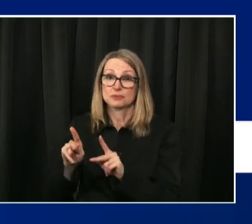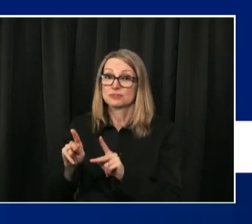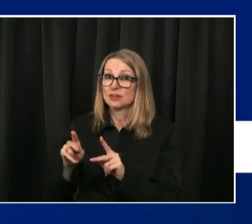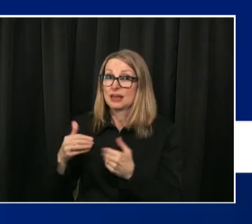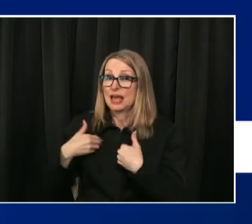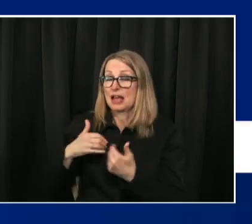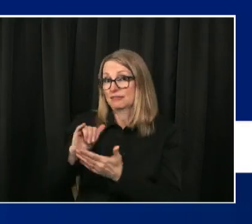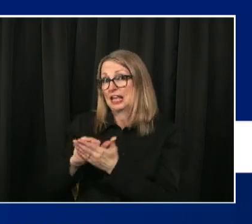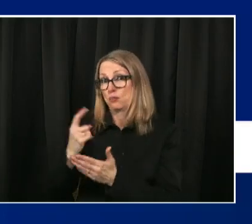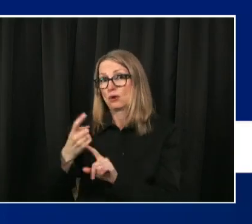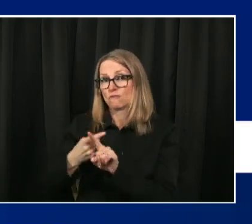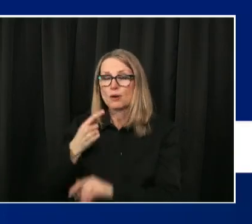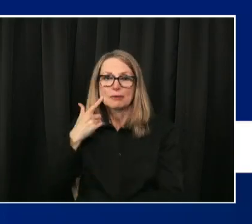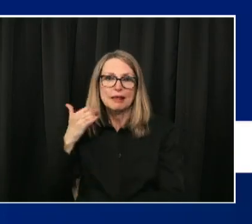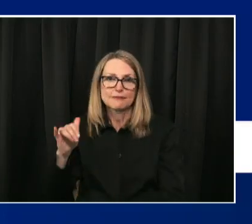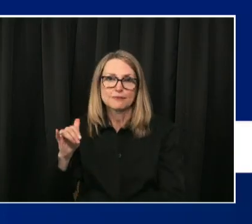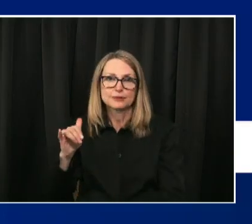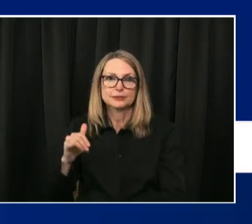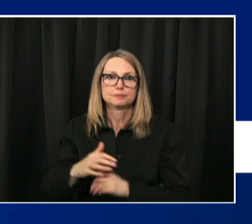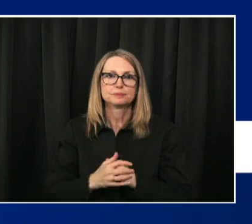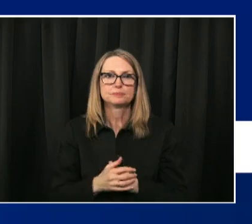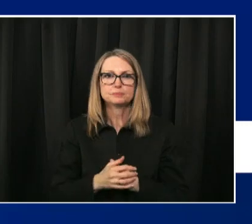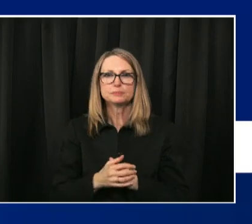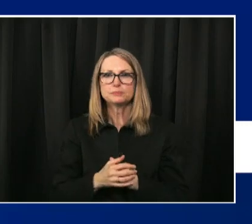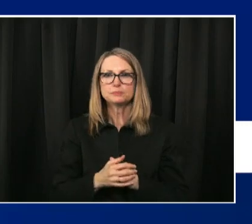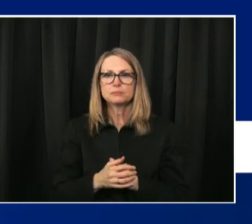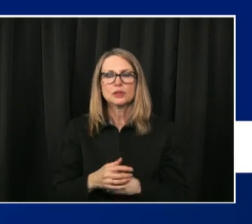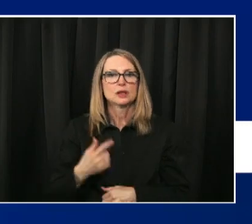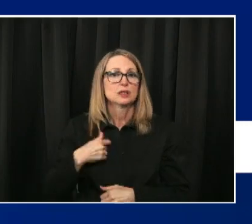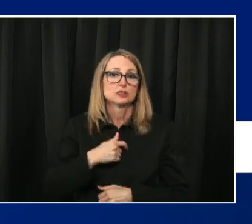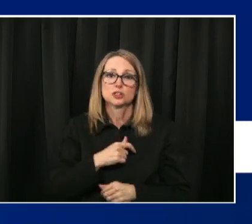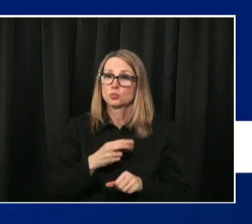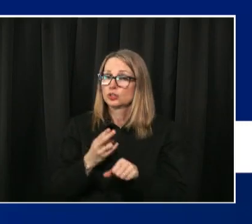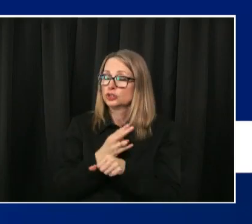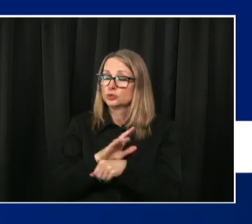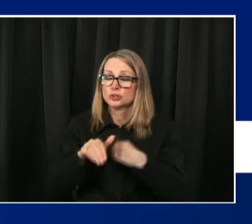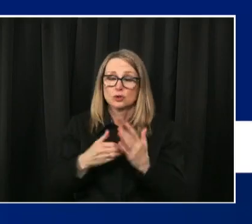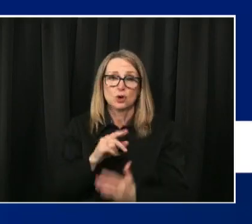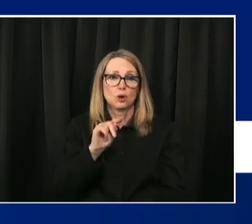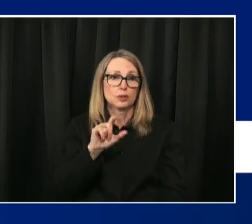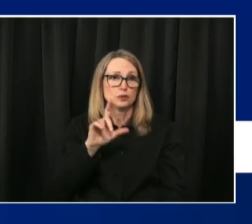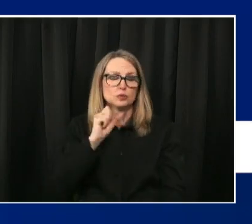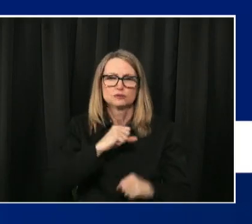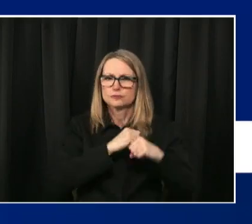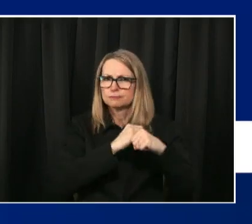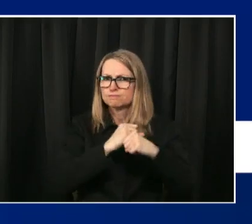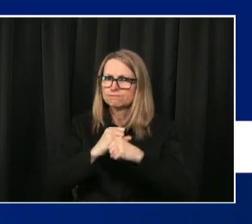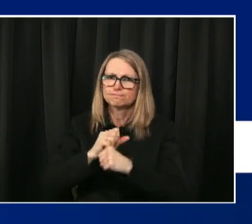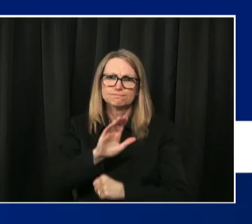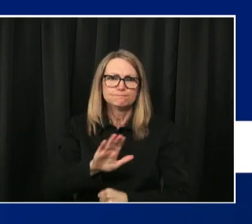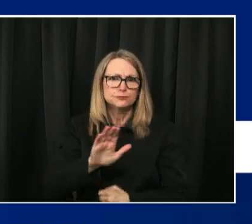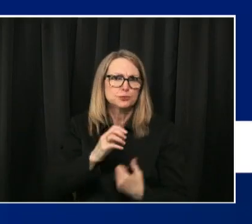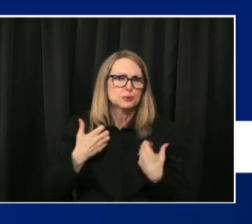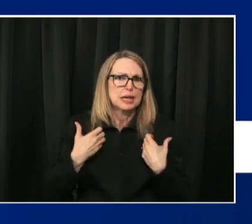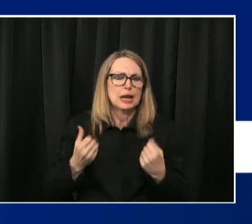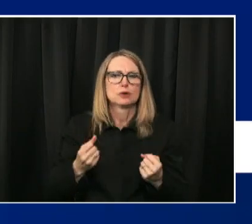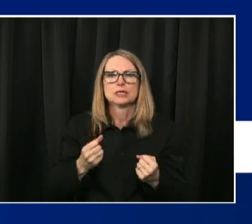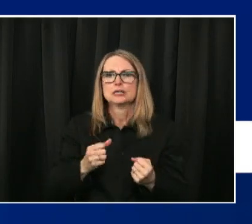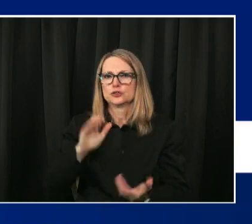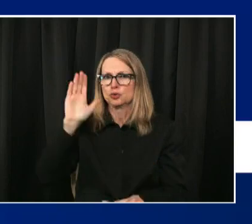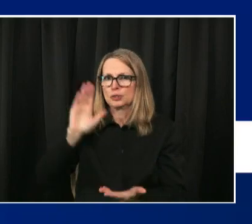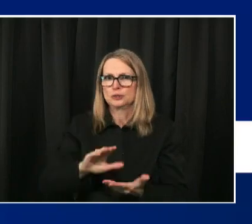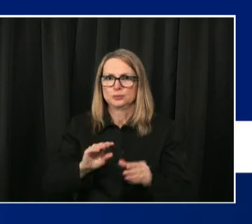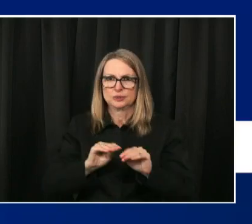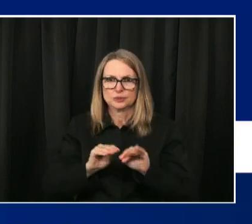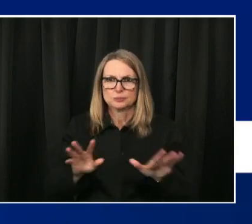as that California variant. We continue to use all the tools we have available to us to protect public health and mitigate the spread of variants, including enhanced